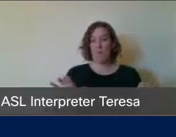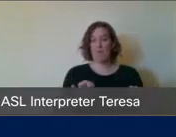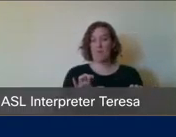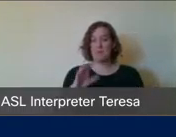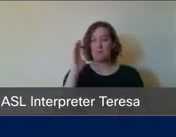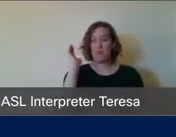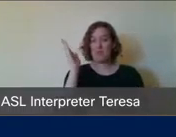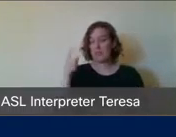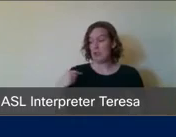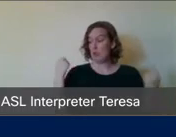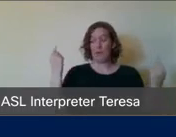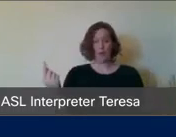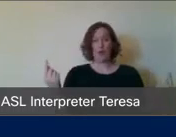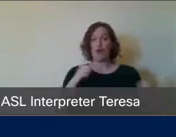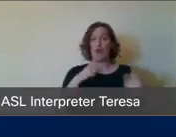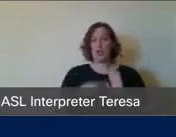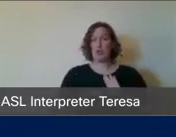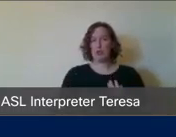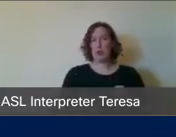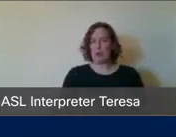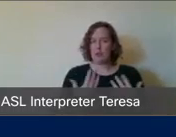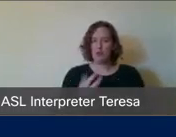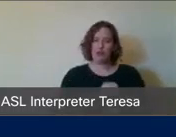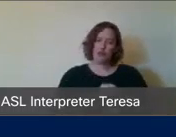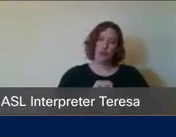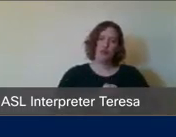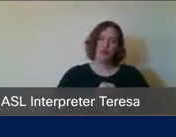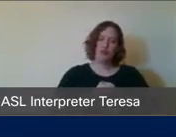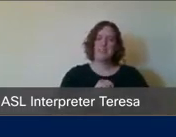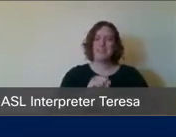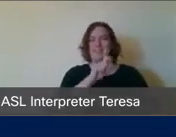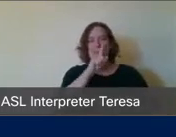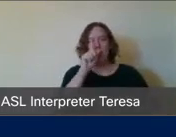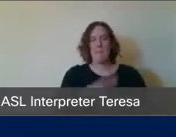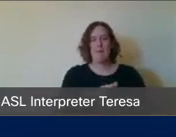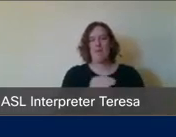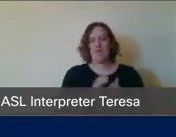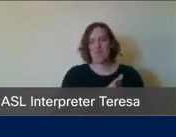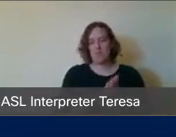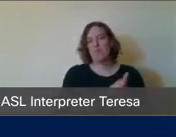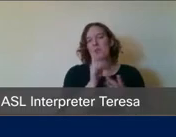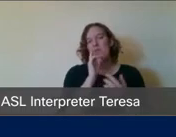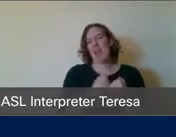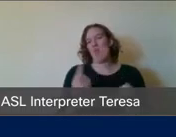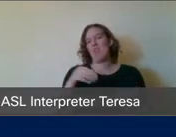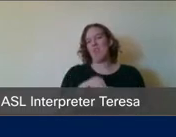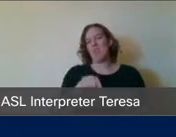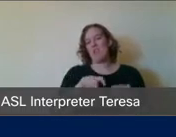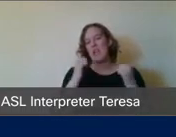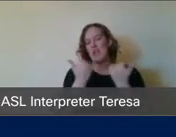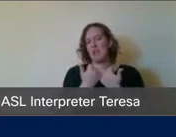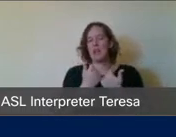presentation so far really reflected the hard work, dedication, and diligence of everyone in the agency. And I just wanted to